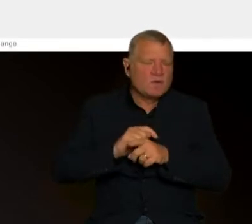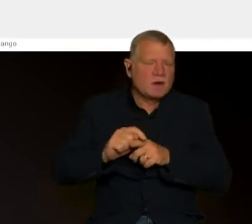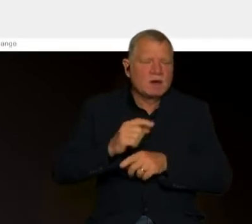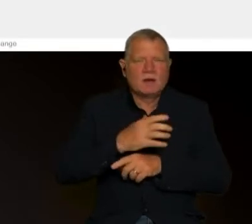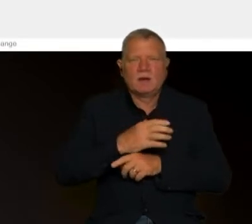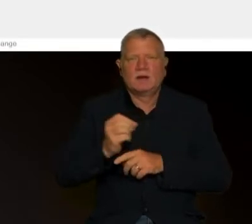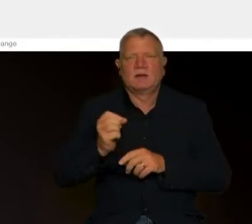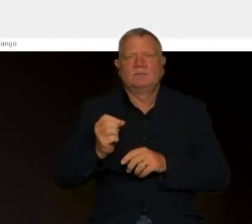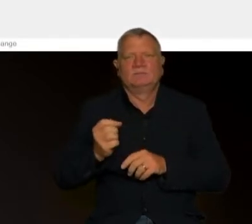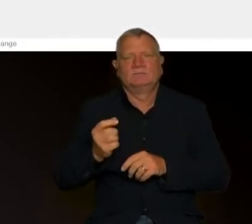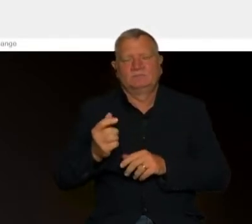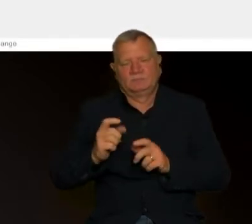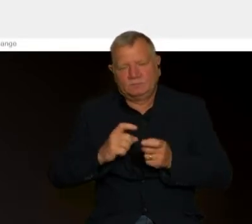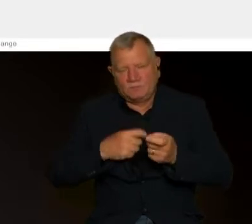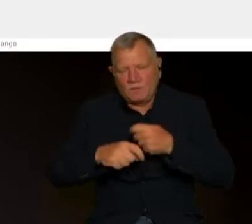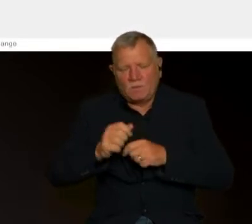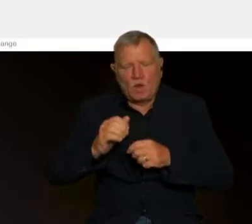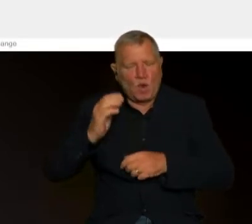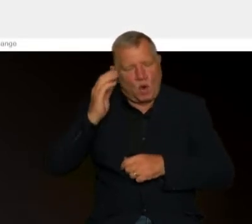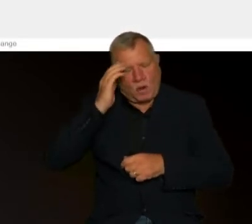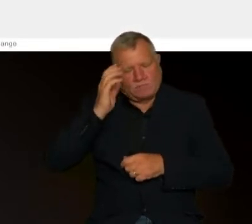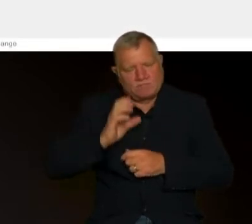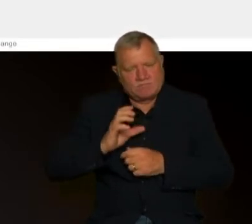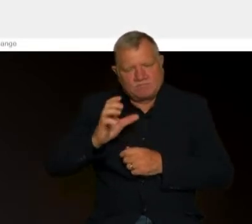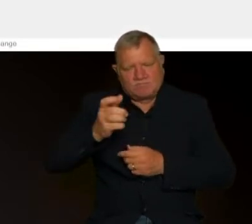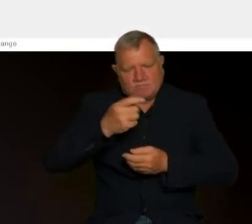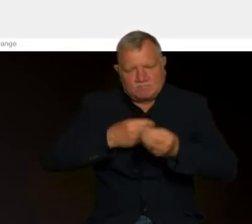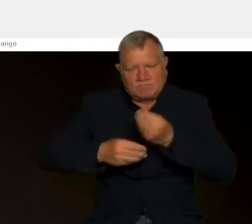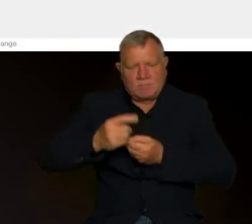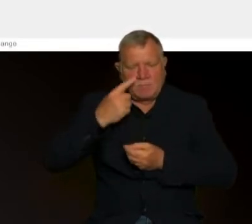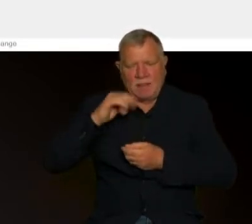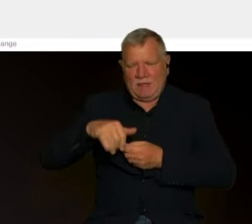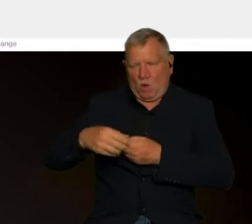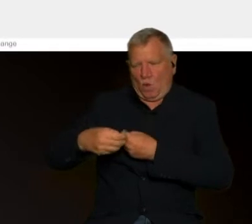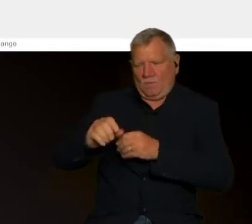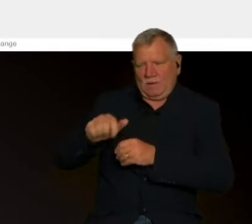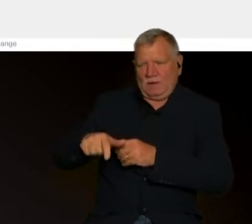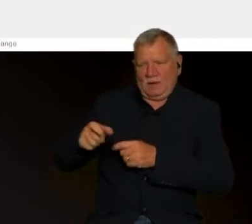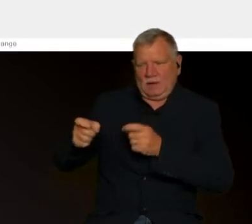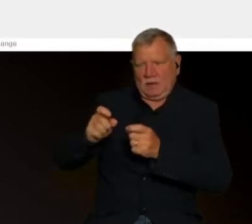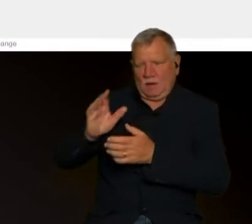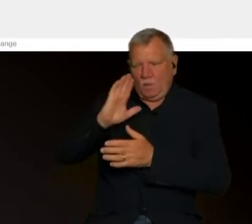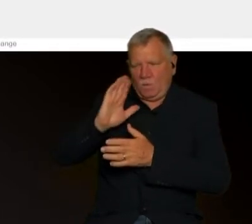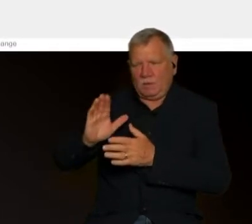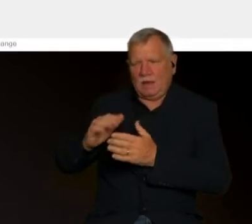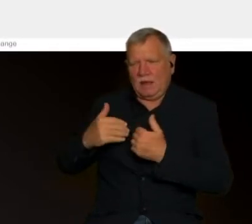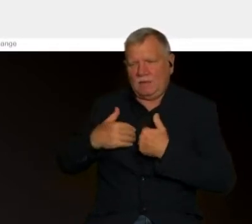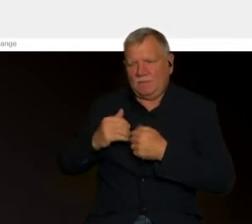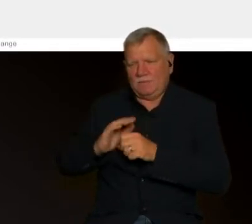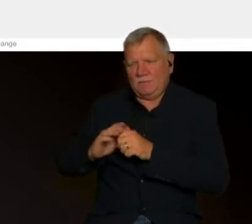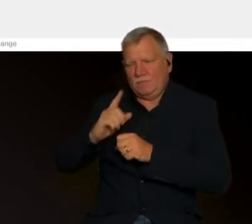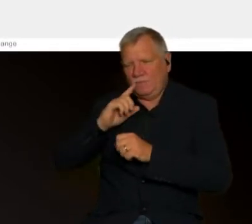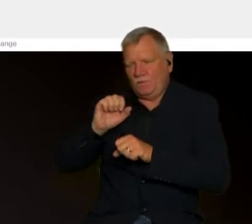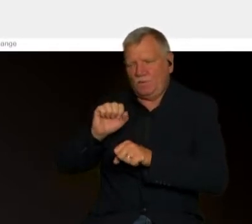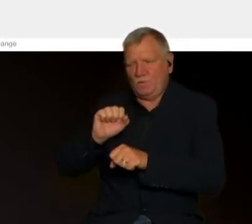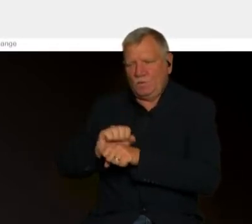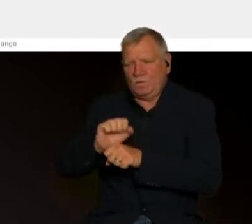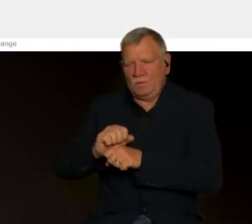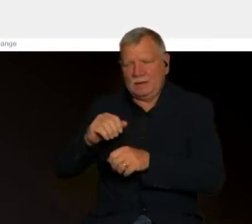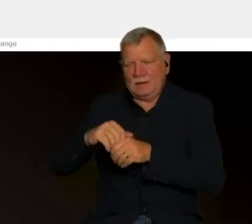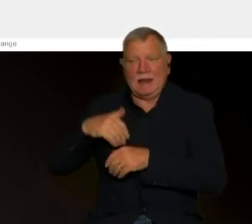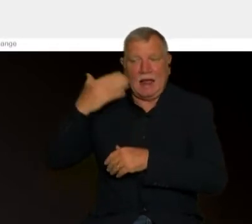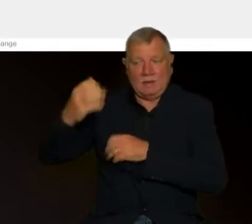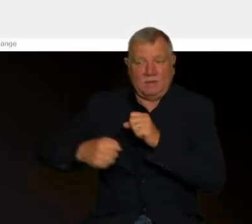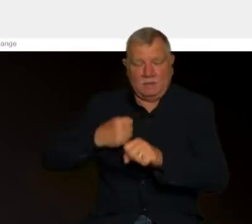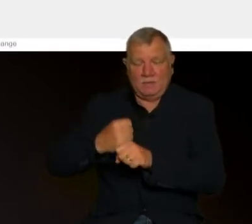hand them over to the director, the transfer of knowledge, so that the office and the director can have the ability